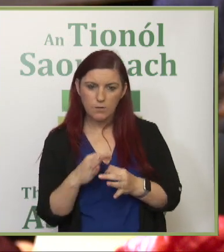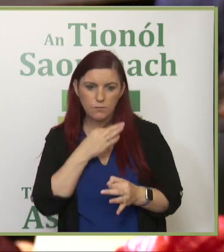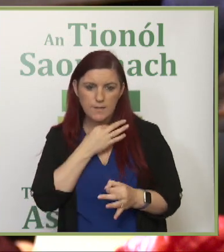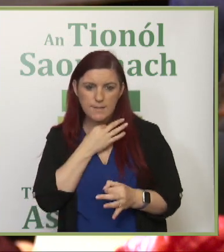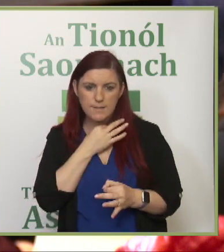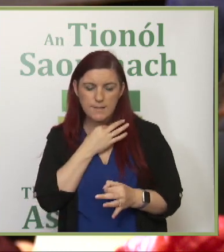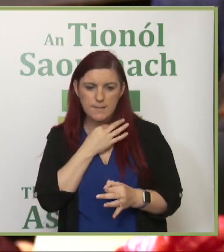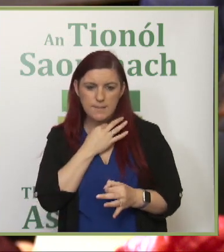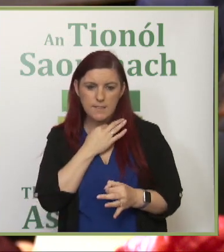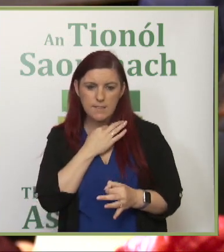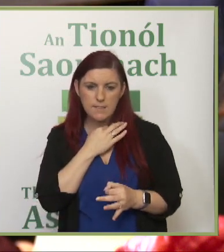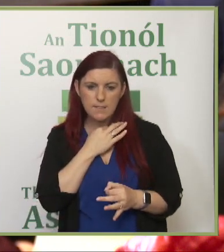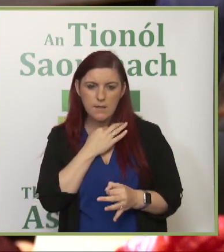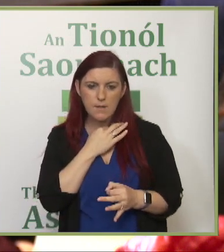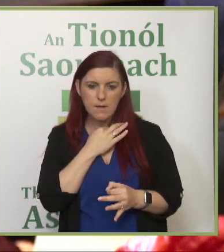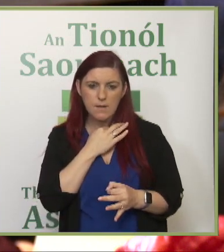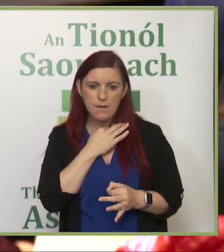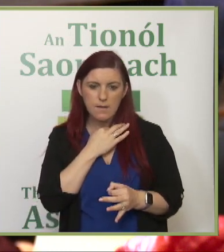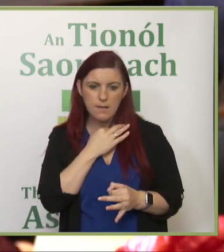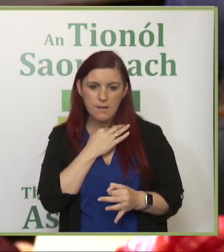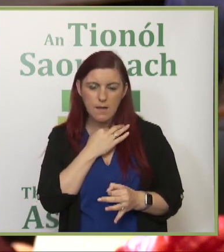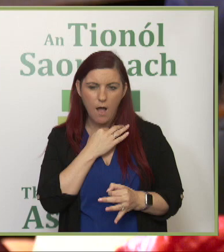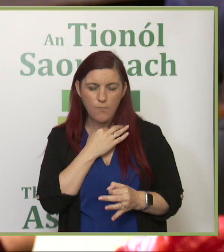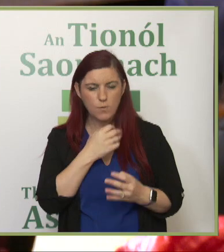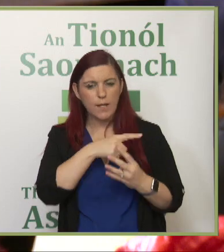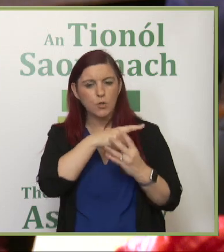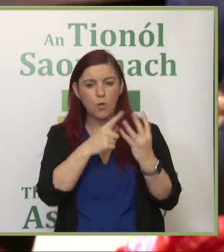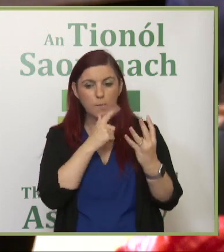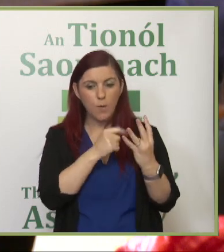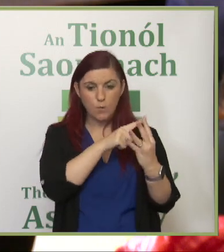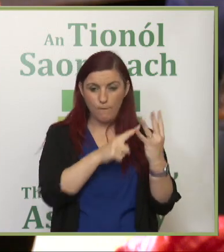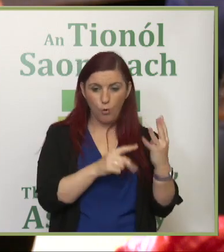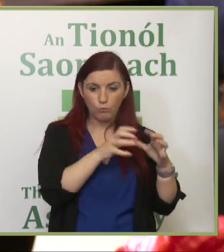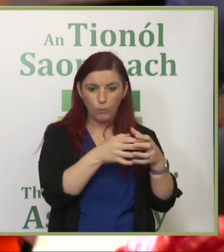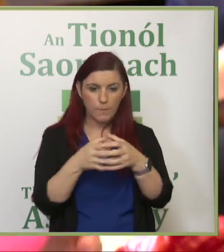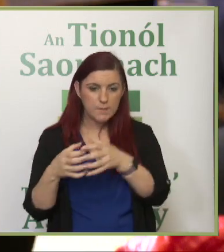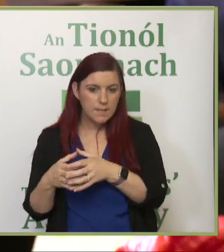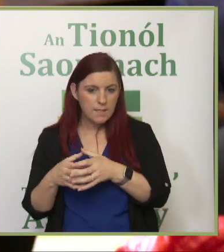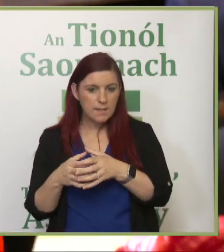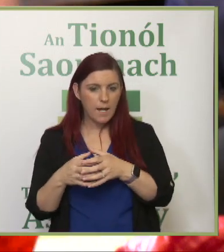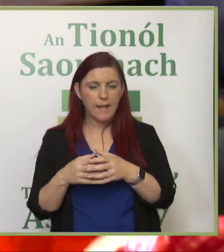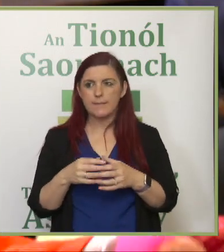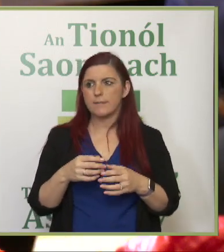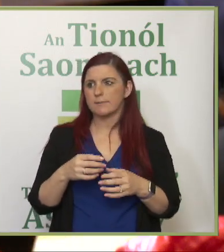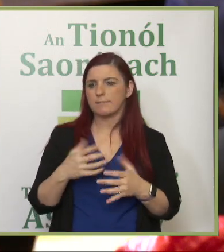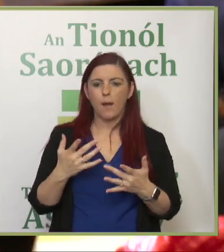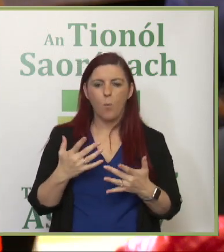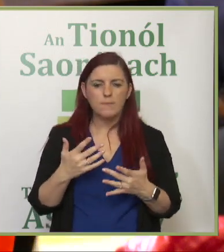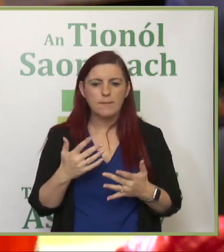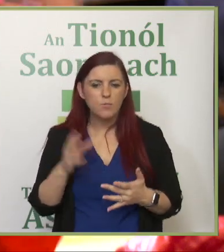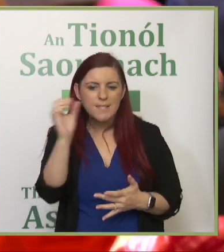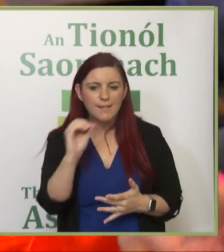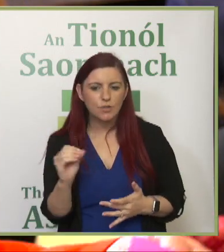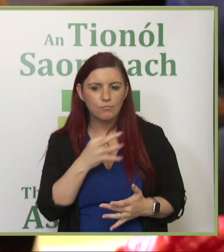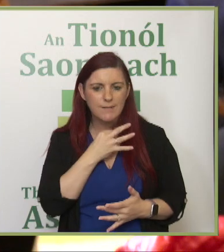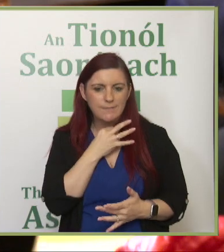data in terms of each of the groups, like whether that was a 1 in 10, a 1 in 1,000, or 1